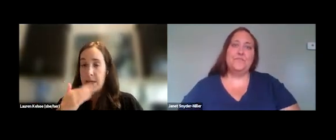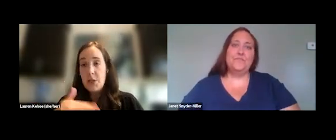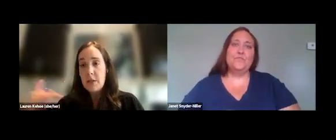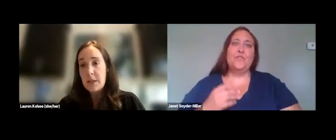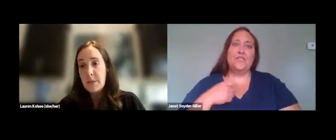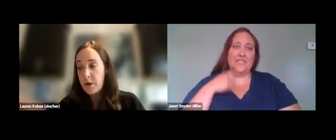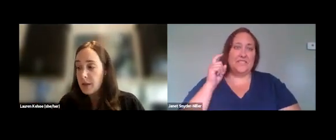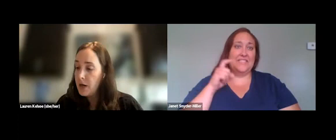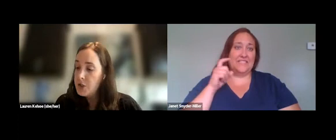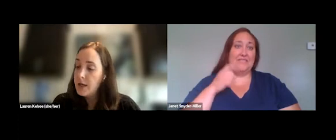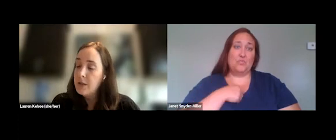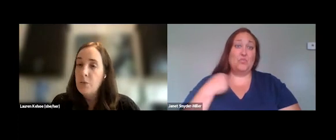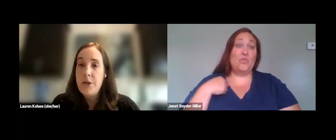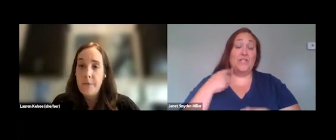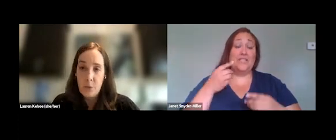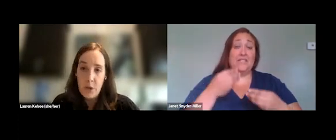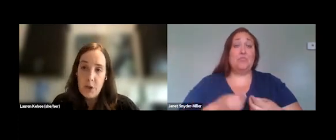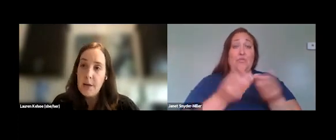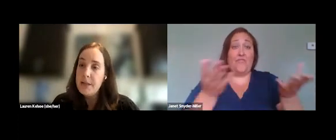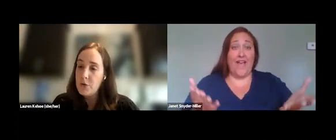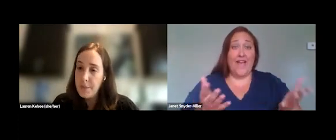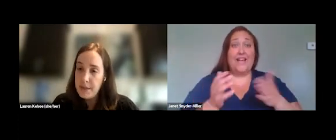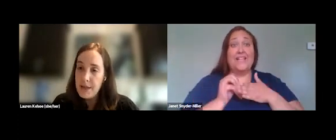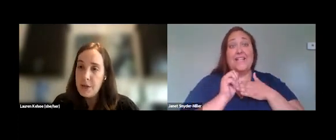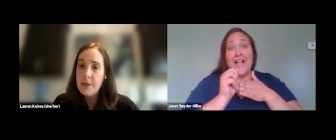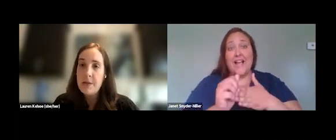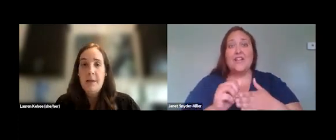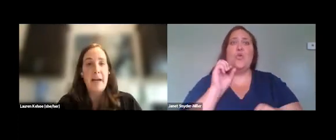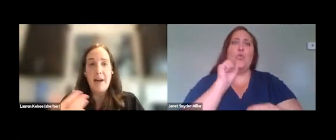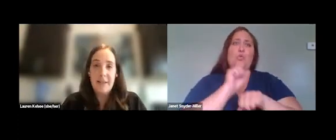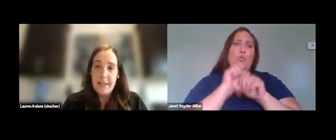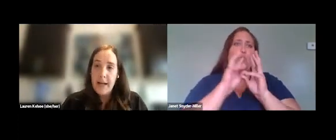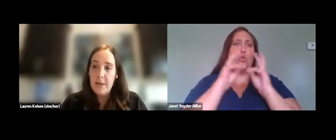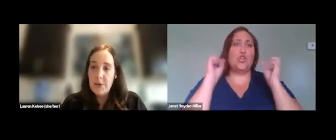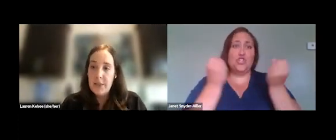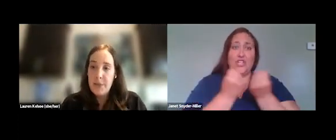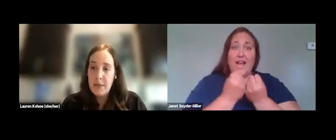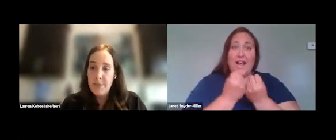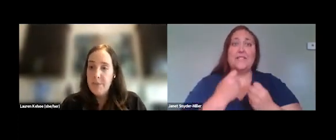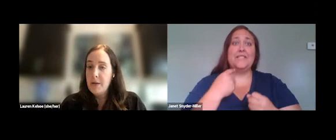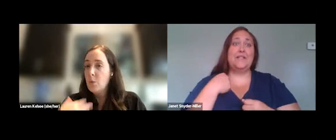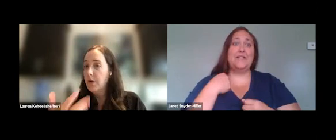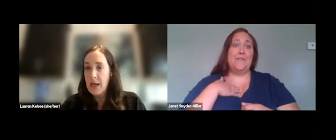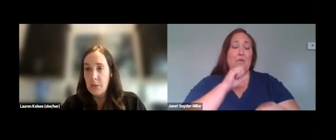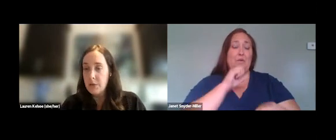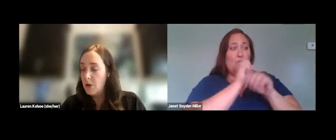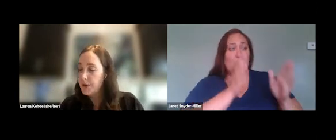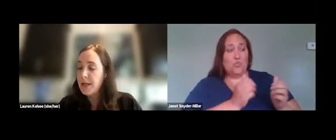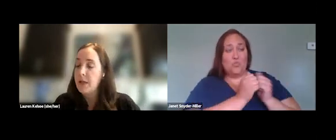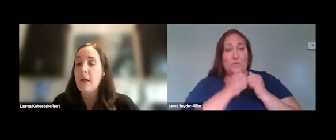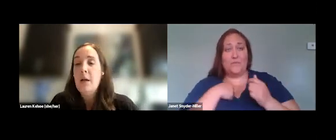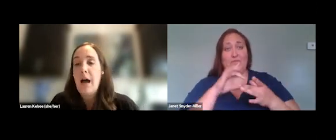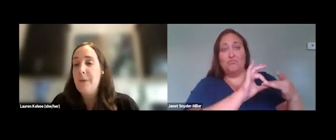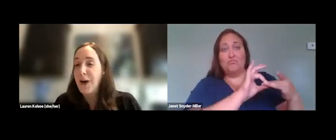for remediation to support the project. We offered workshops and drop-in sessions. My colleagues and I in the user experience department were available